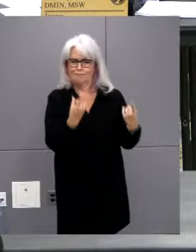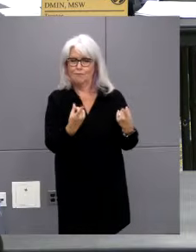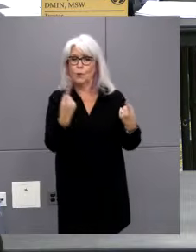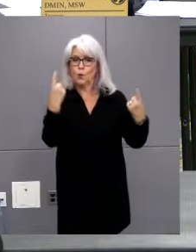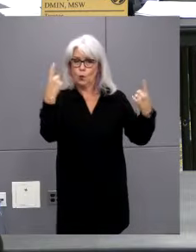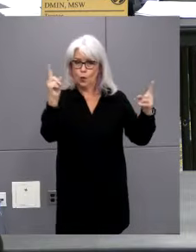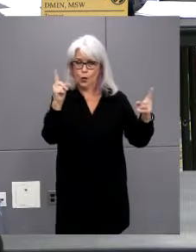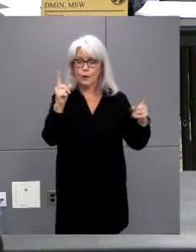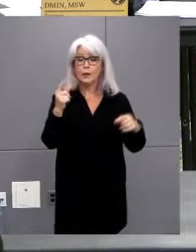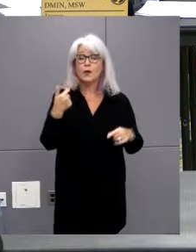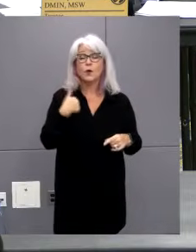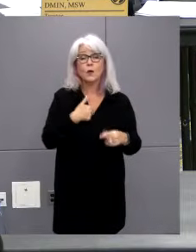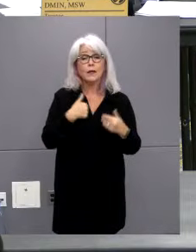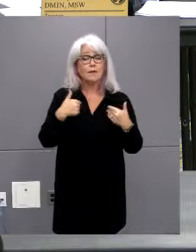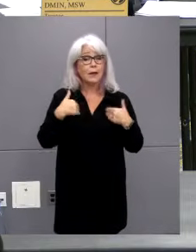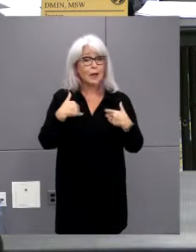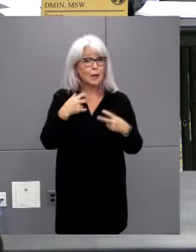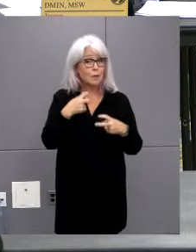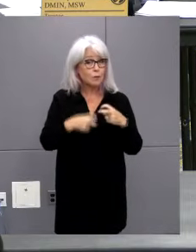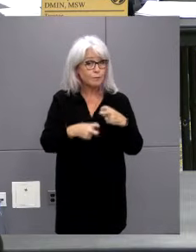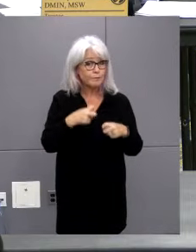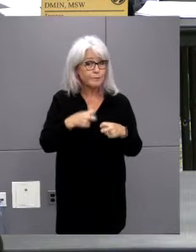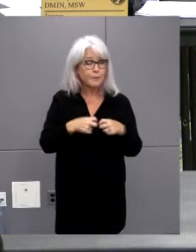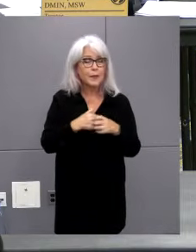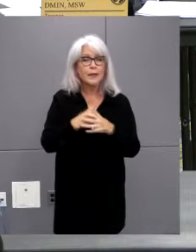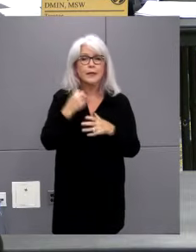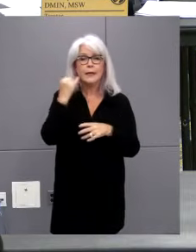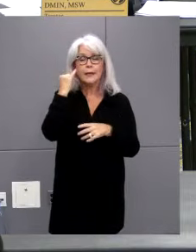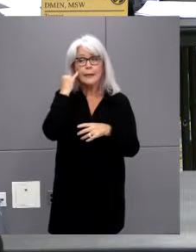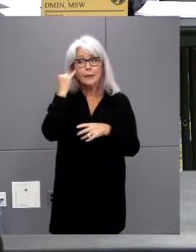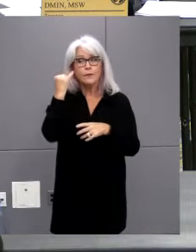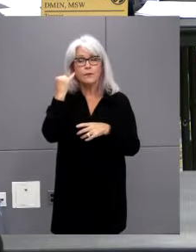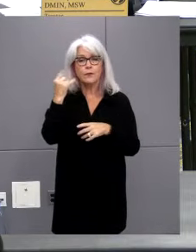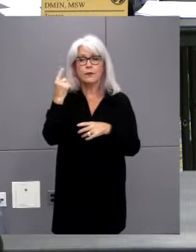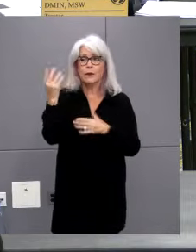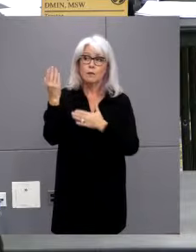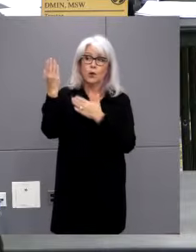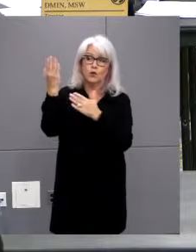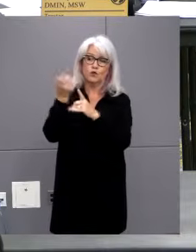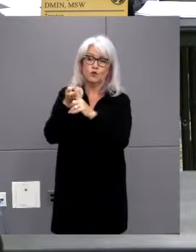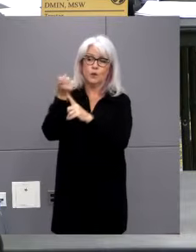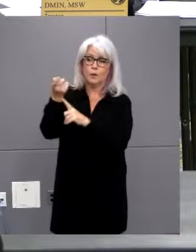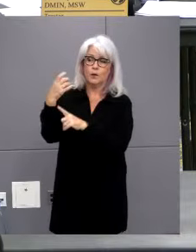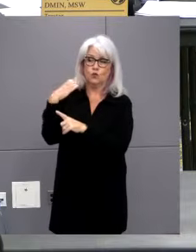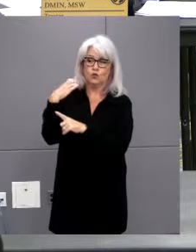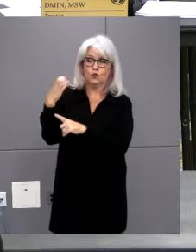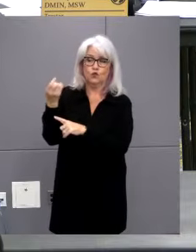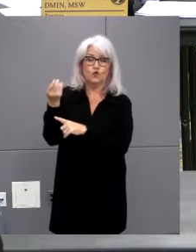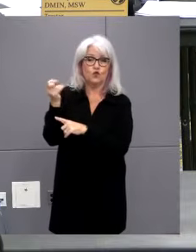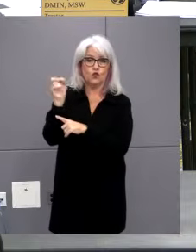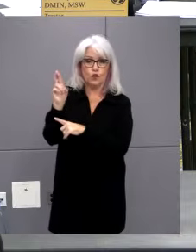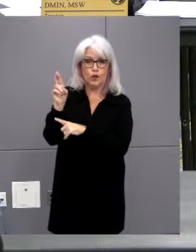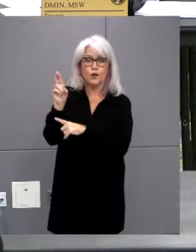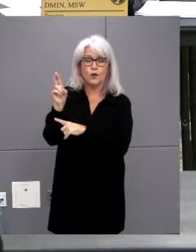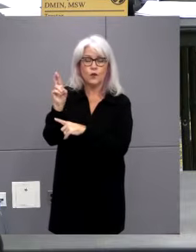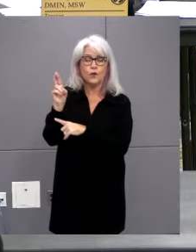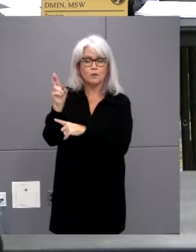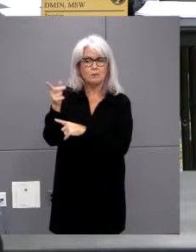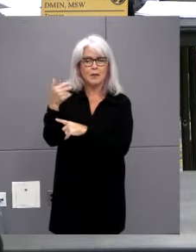had issues where, whether or not, again, the motion can be made from the chair, we've had that issue, but